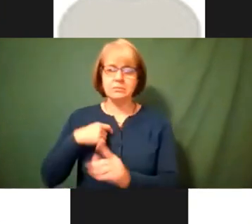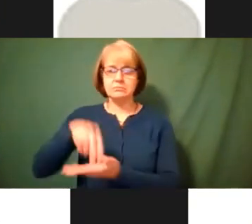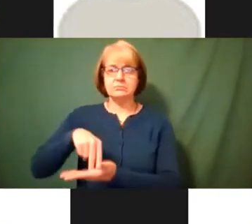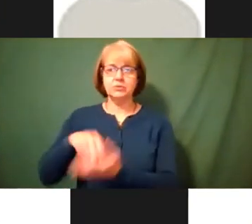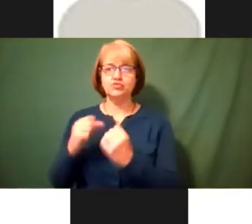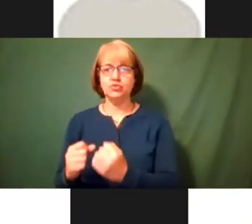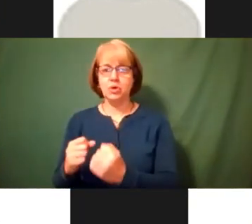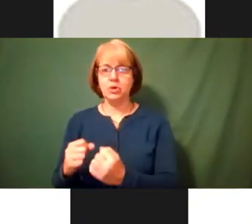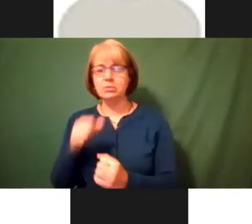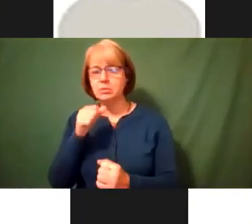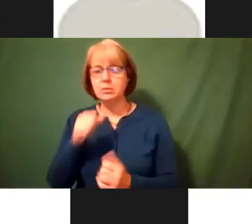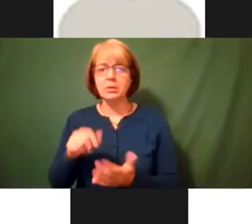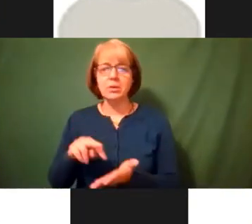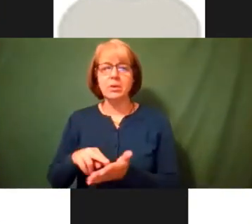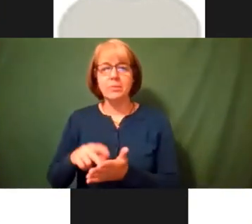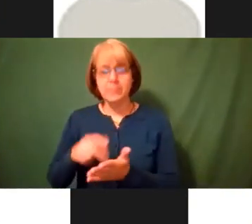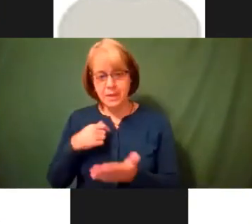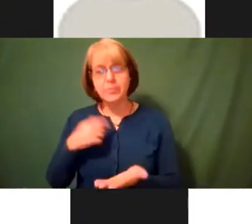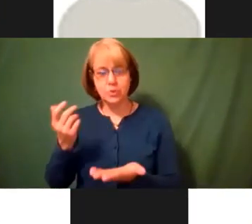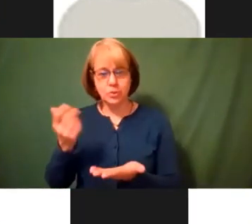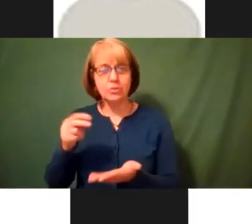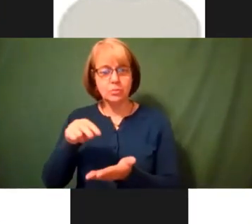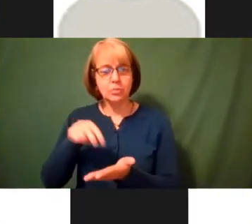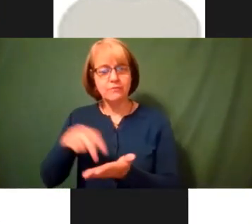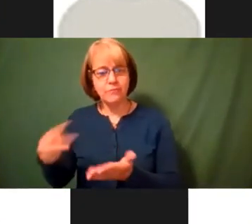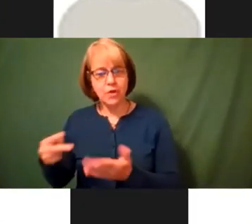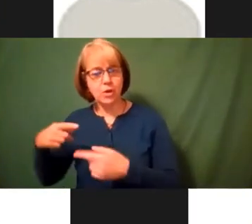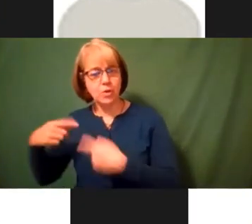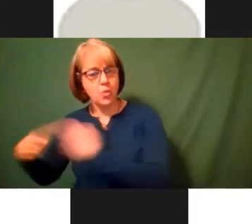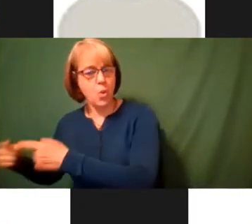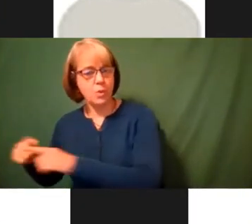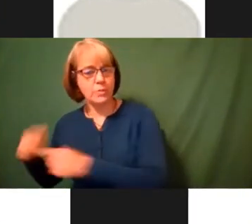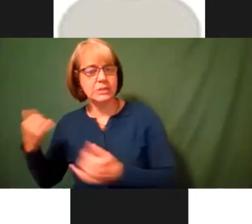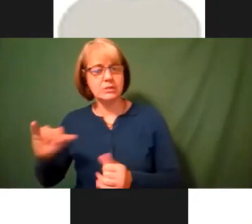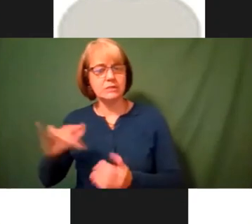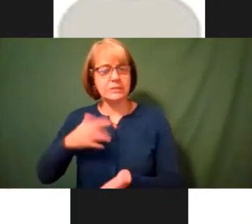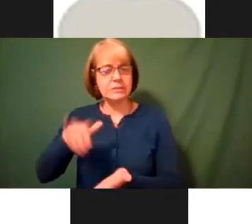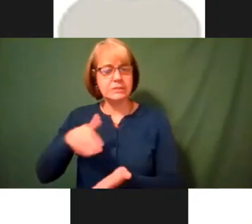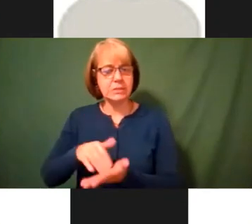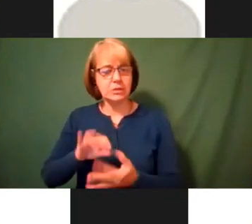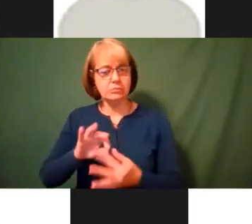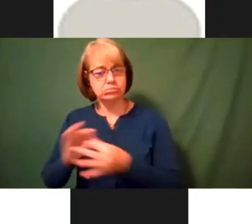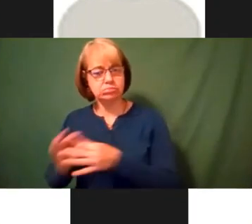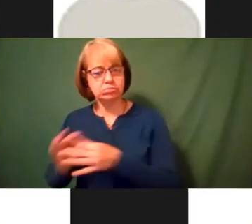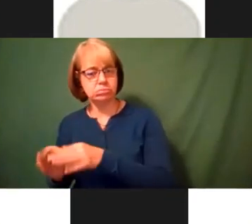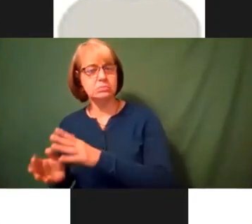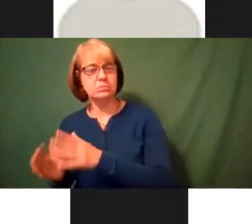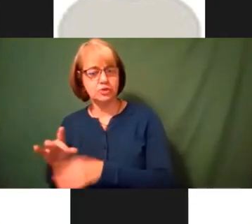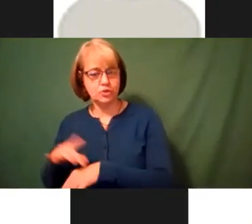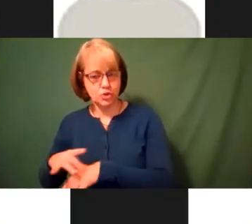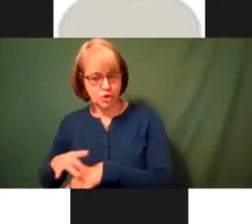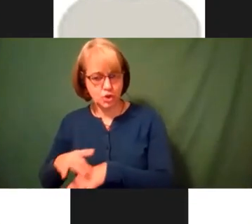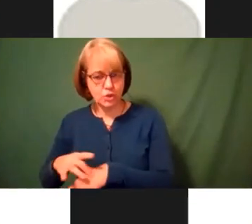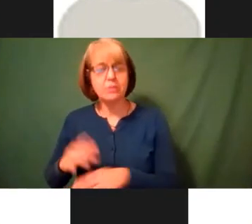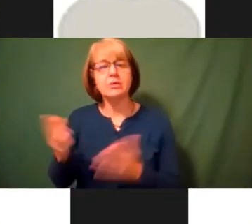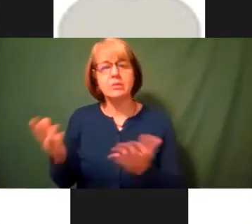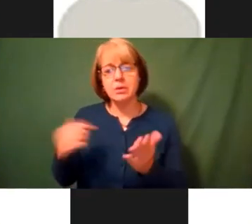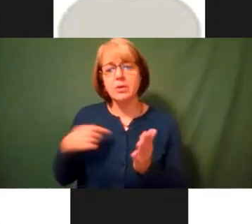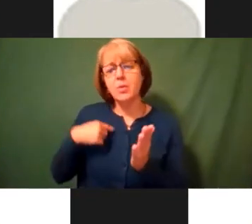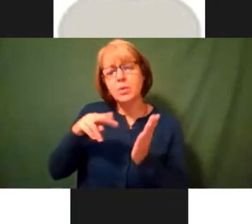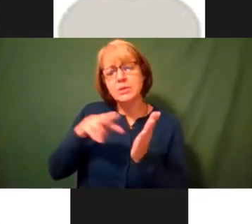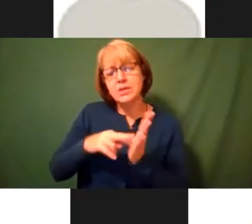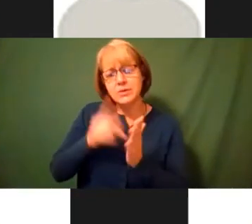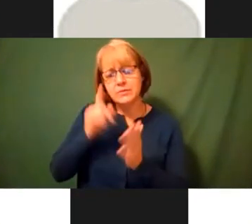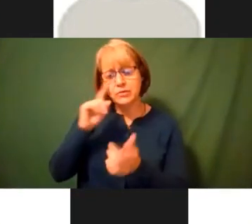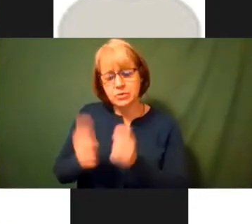right? You might have to learn how to fall and roll, but you ultimately never lose your center. And so for me, part of what that is about changes, it doesn't mean you